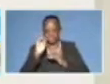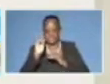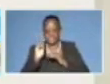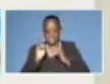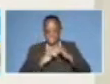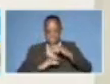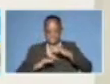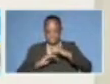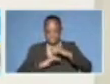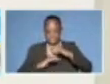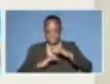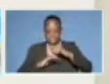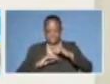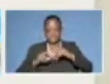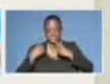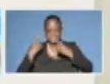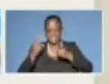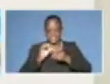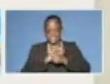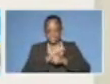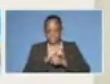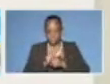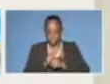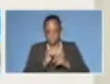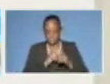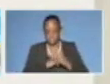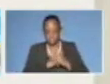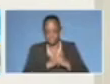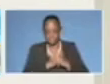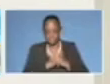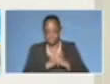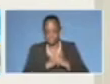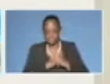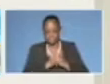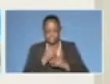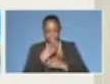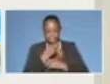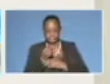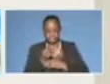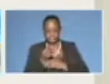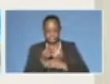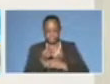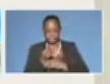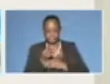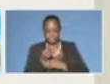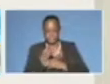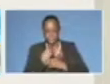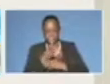pre-pandemic volumes, while the sea segment still trailed similar estimates by 22%.